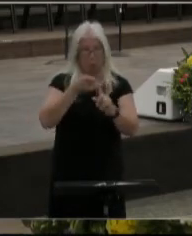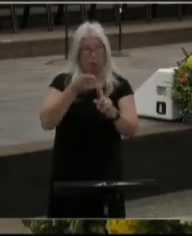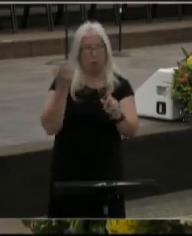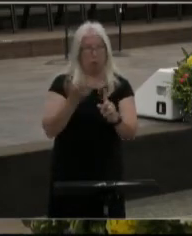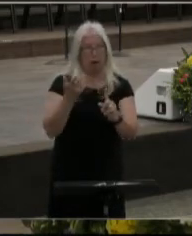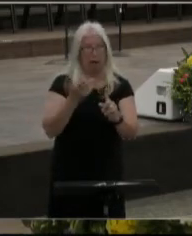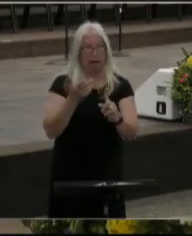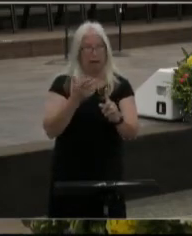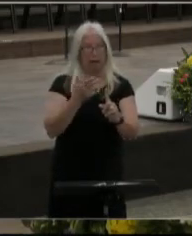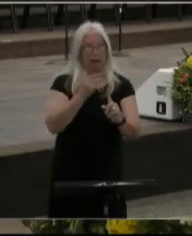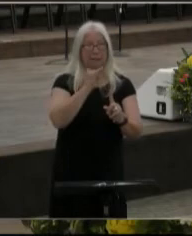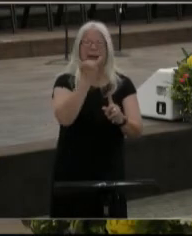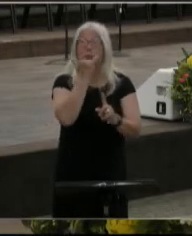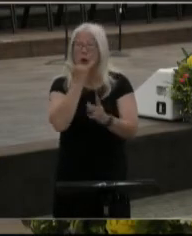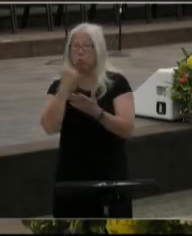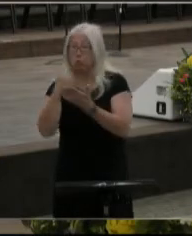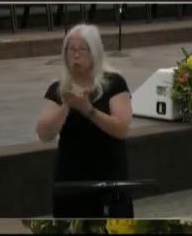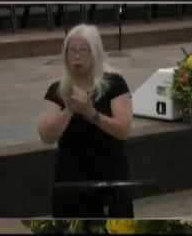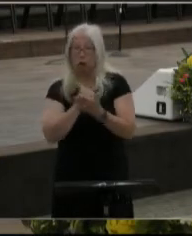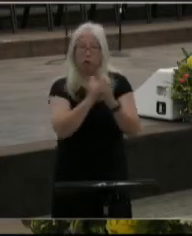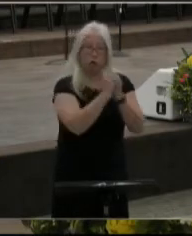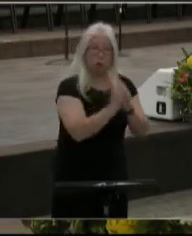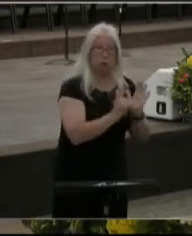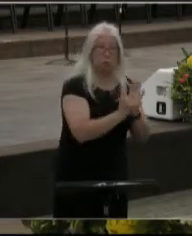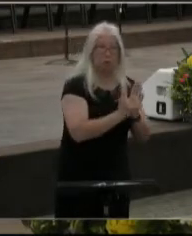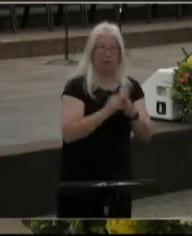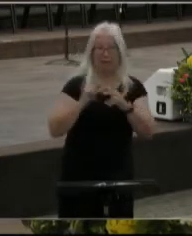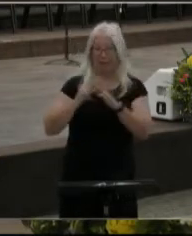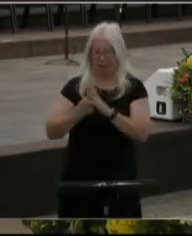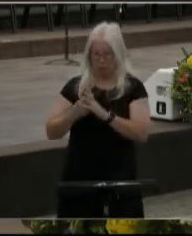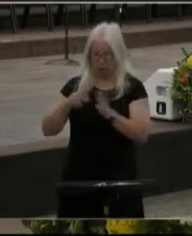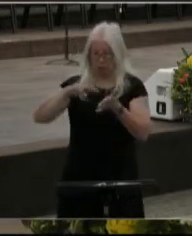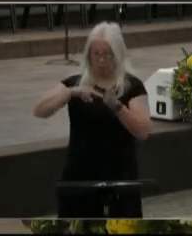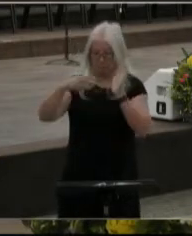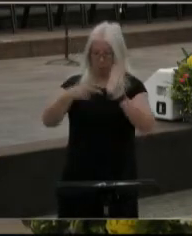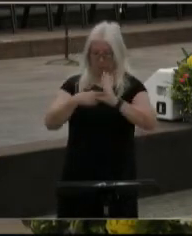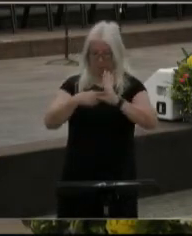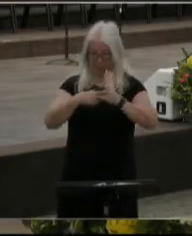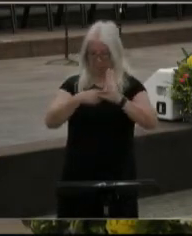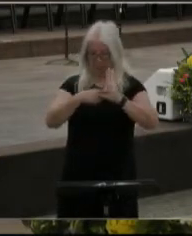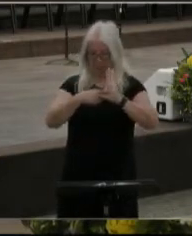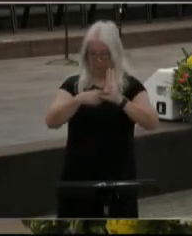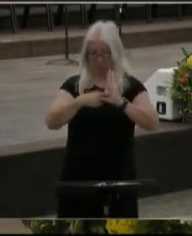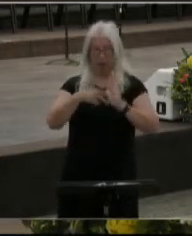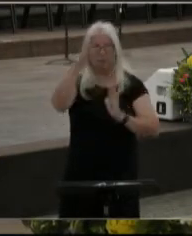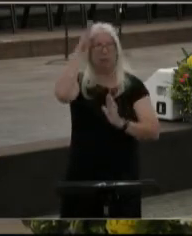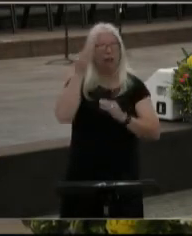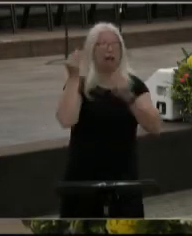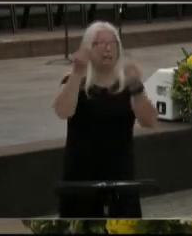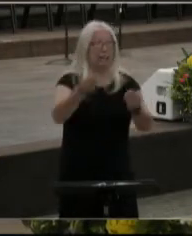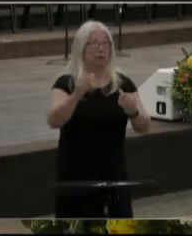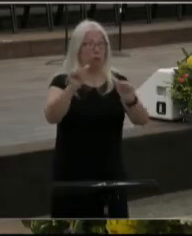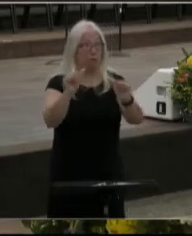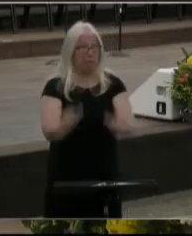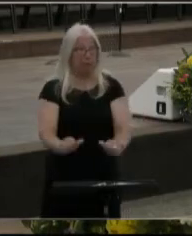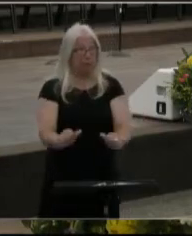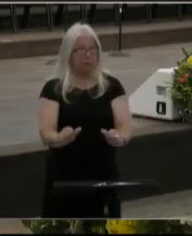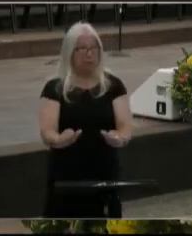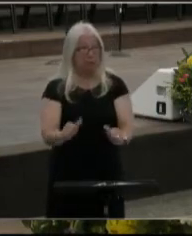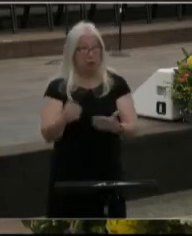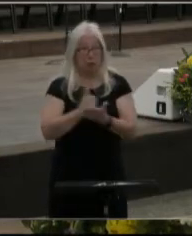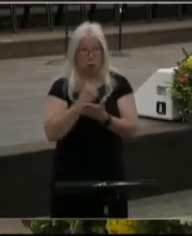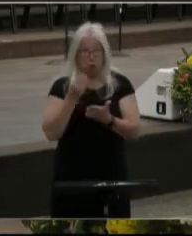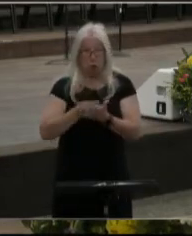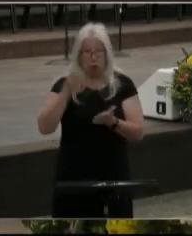is, well, it's not wrong to earn money, just to worship it. The key word is purpose. Purpose. See, God has given you the ability to